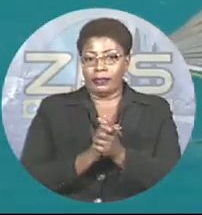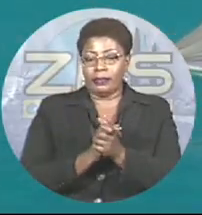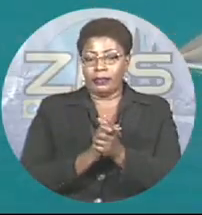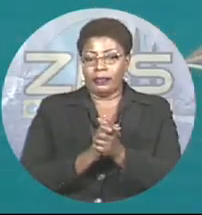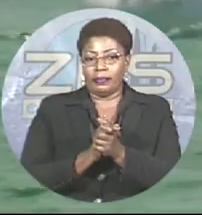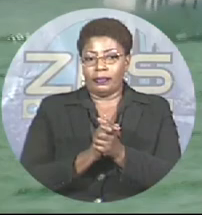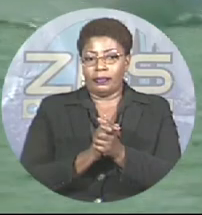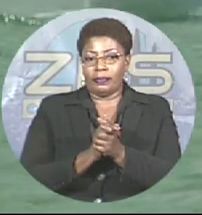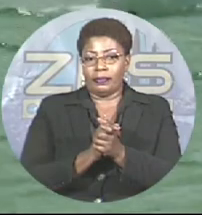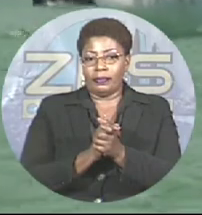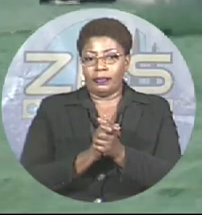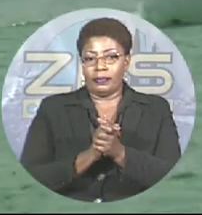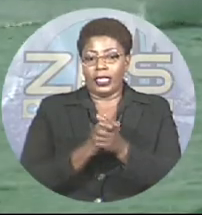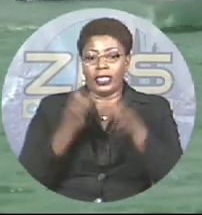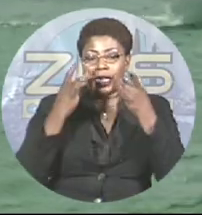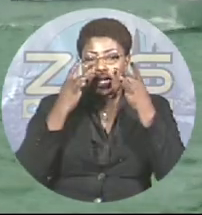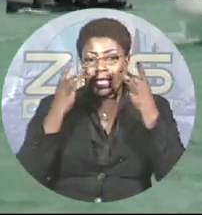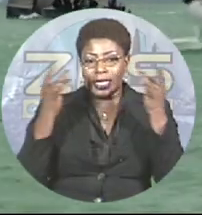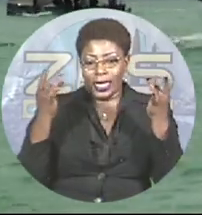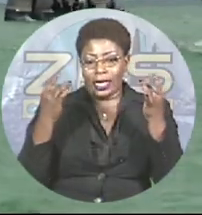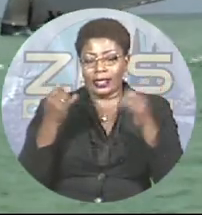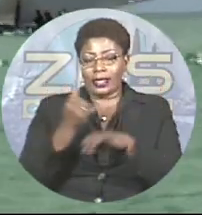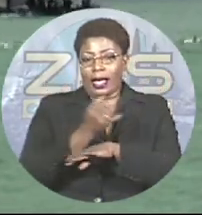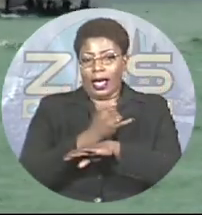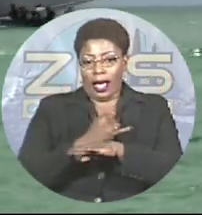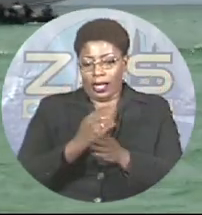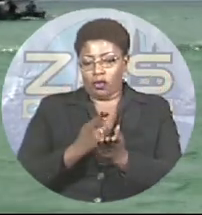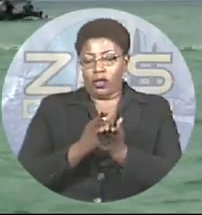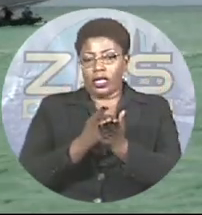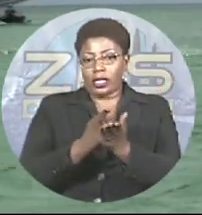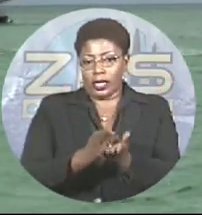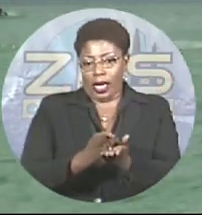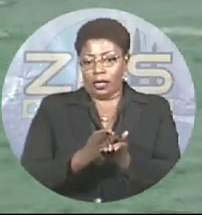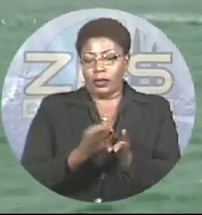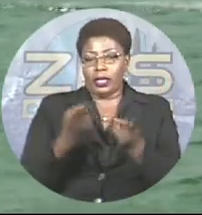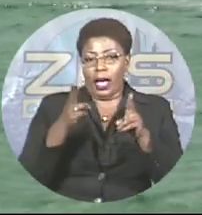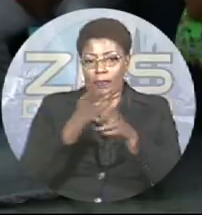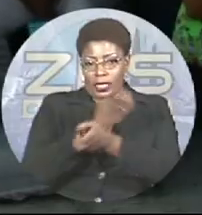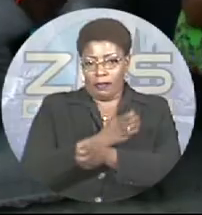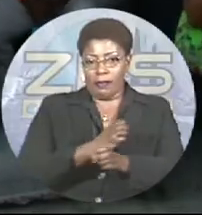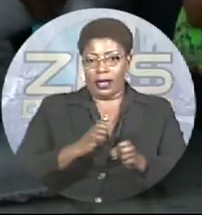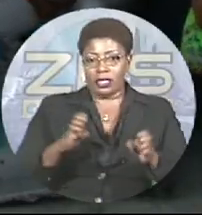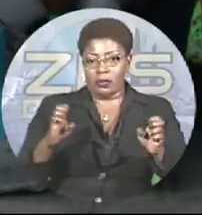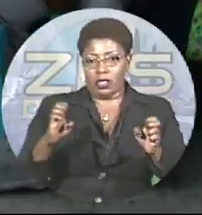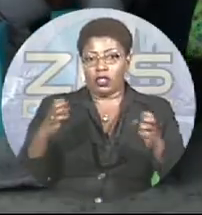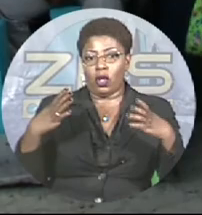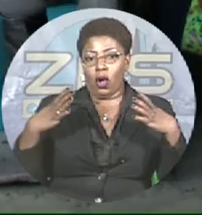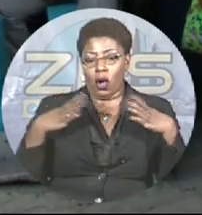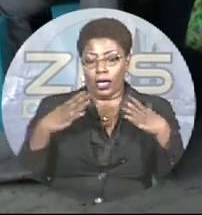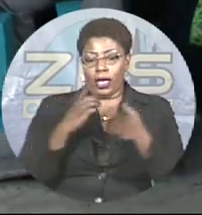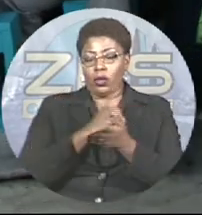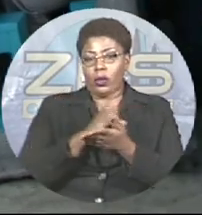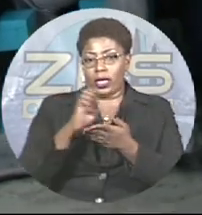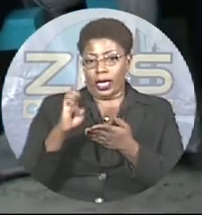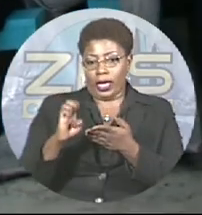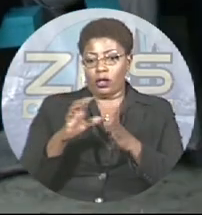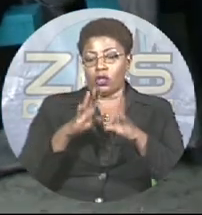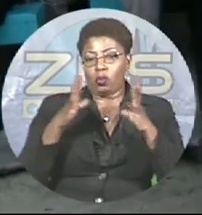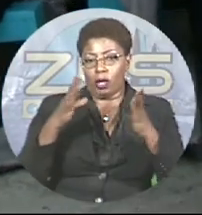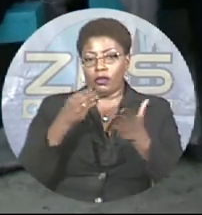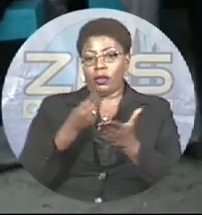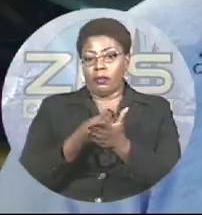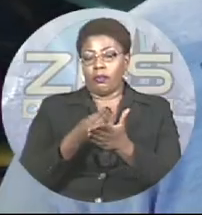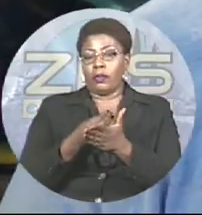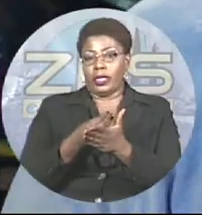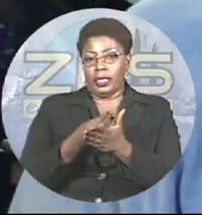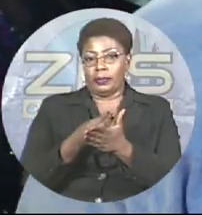am Julian Gibson. The Cat Island Regatta also taking place over the Emancipation Holiday weekend. And it was a great moneymaker for the